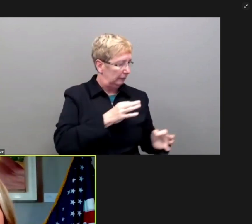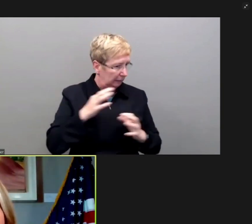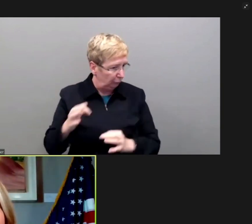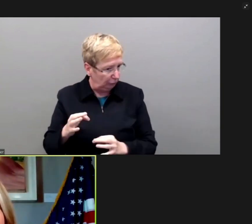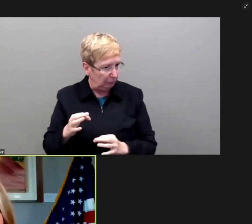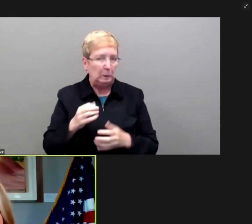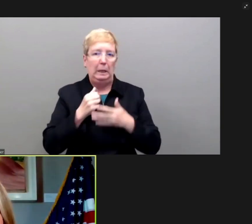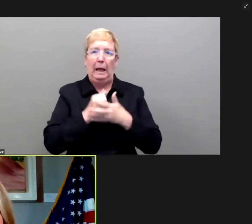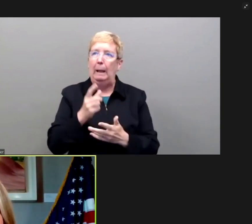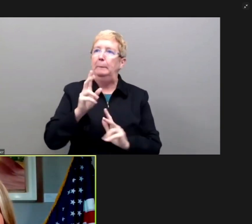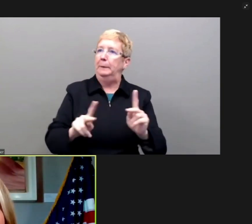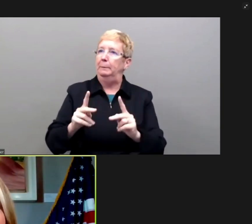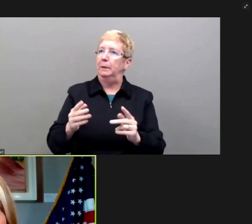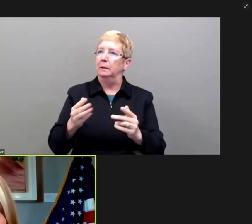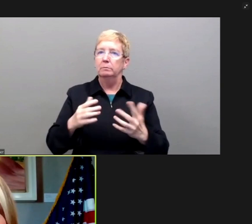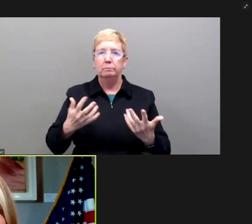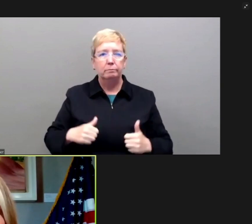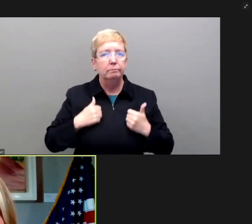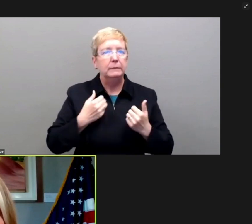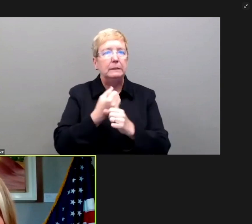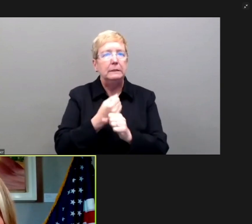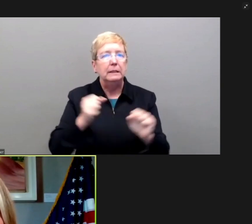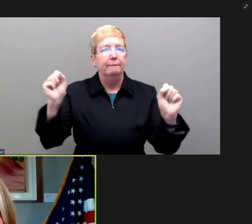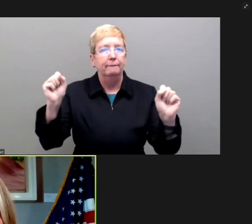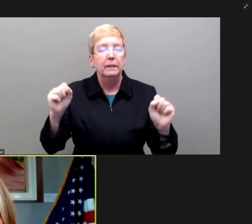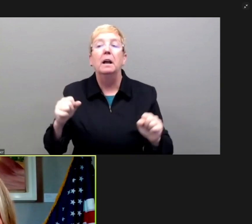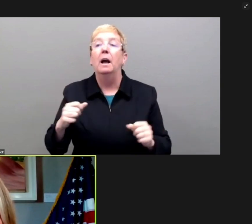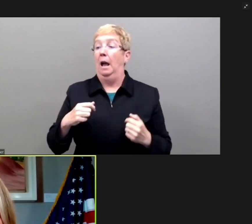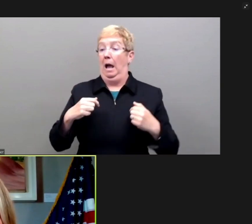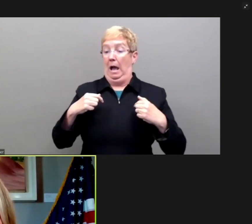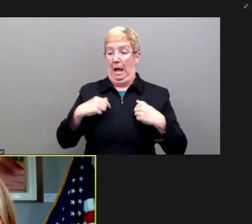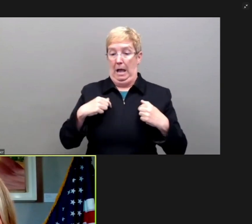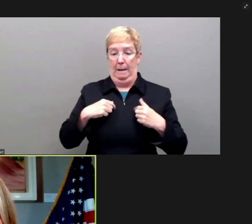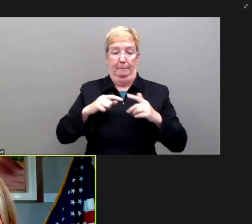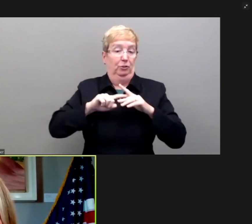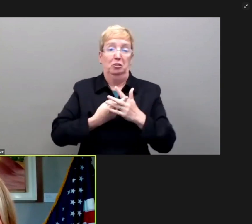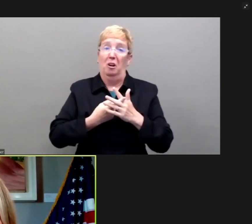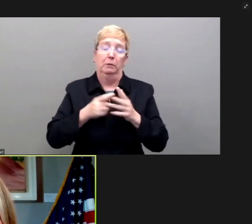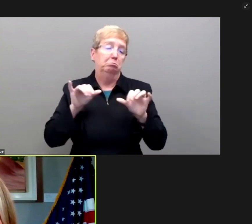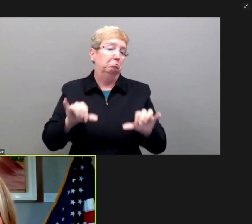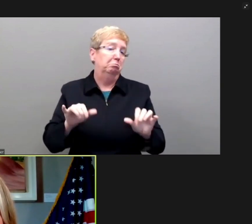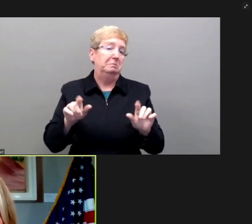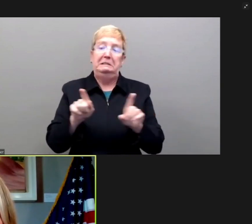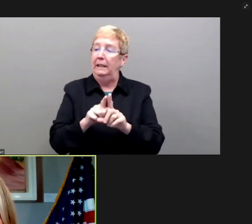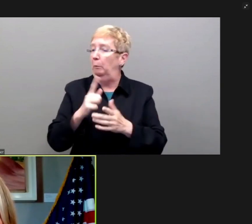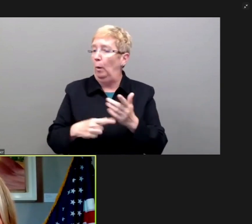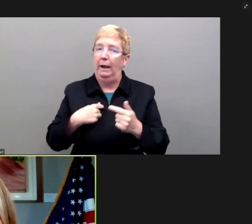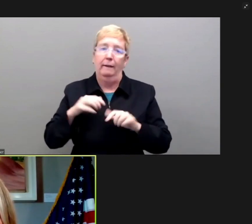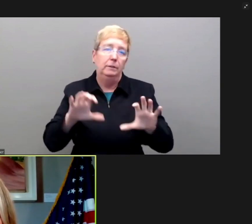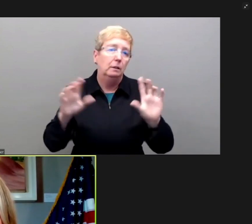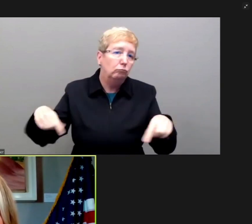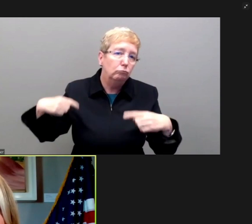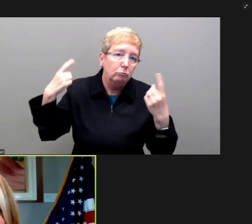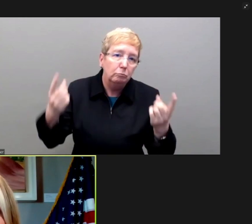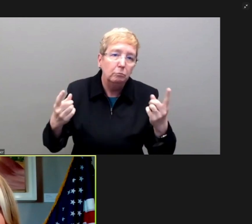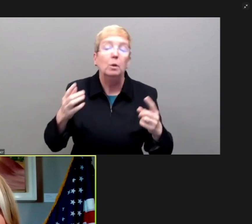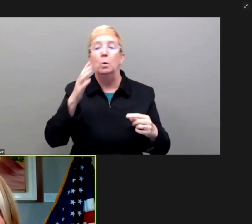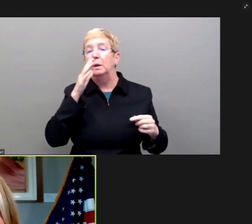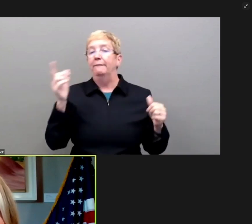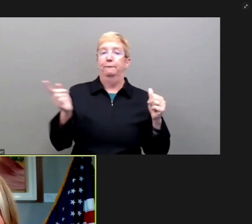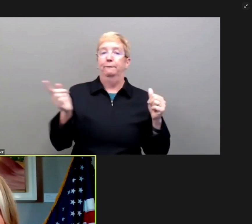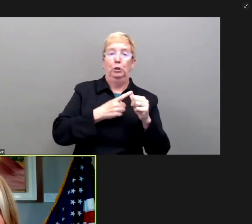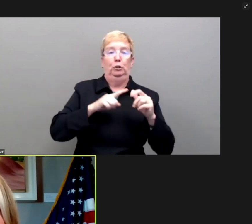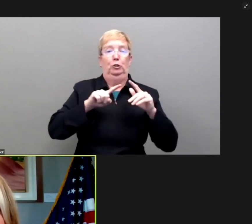I'm going to start the way that we always have when I've been included in the COVID updates. So we're going to go to the first